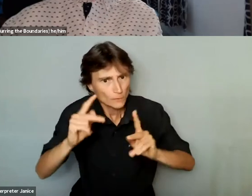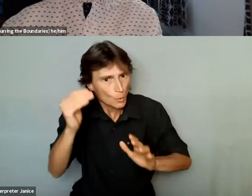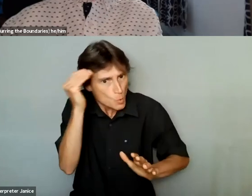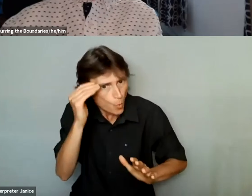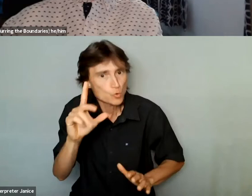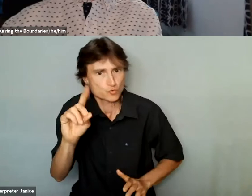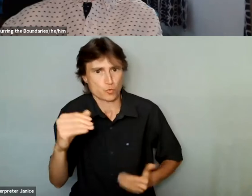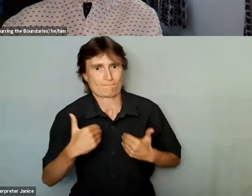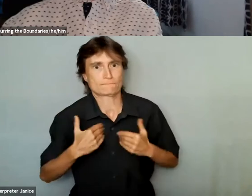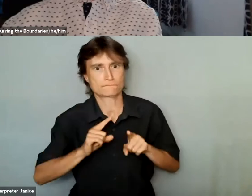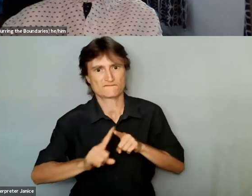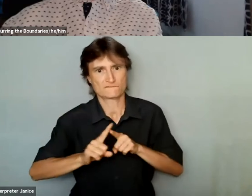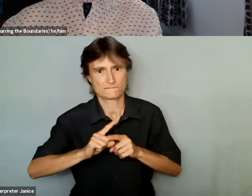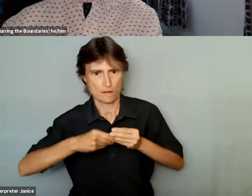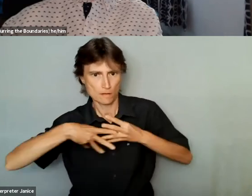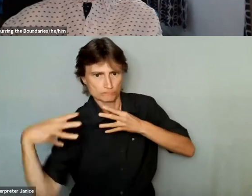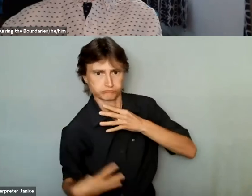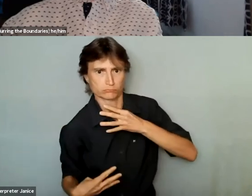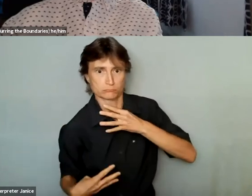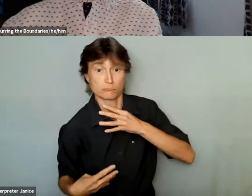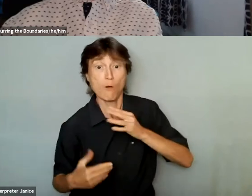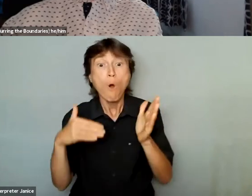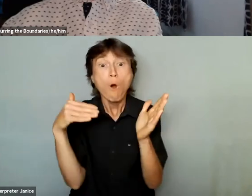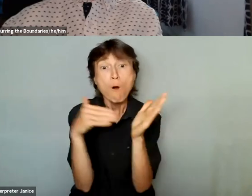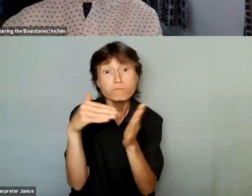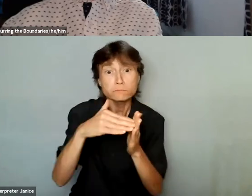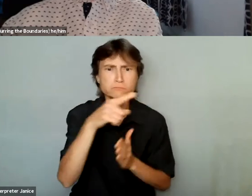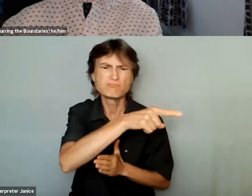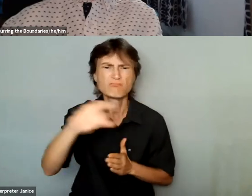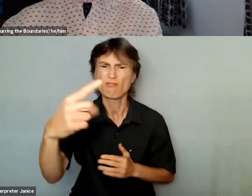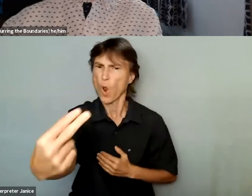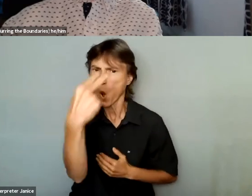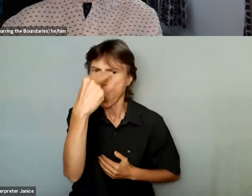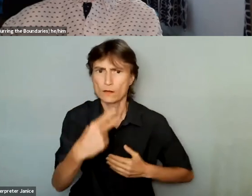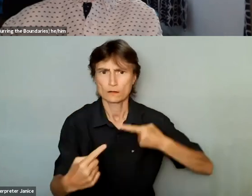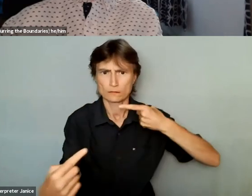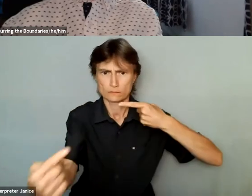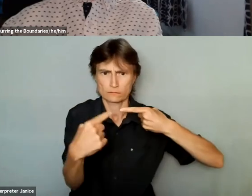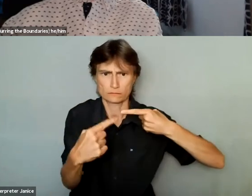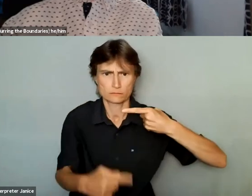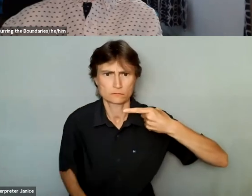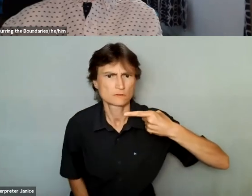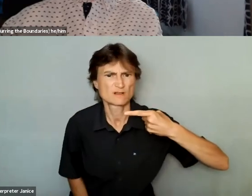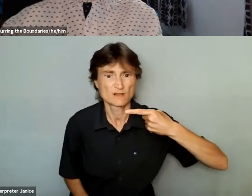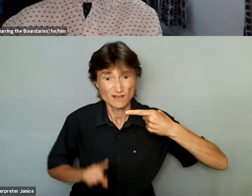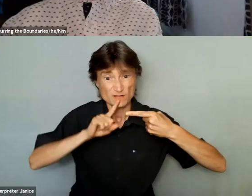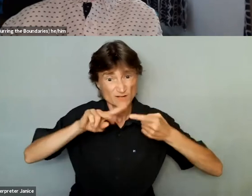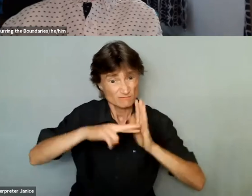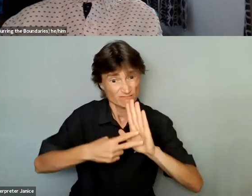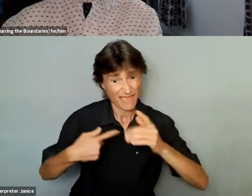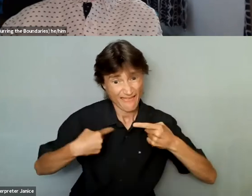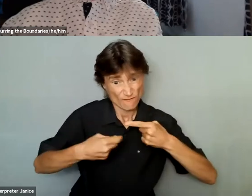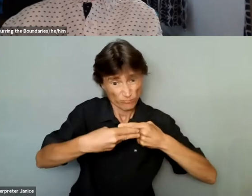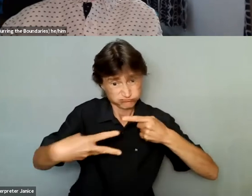roles and have skills that are not being recognized. And perhaps there can be some really small steps that we